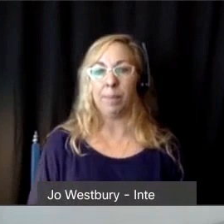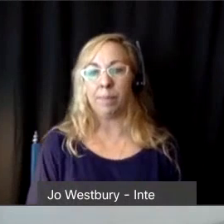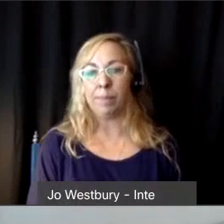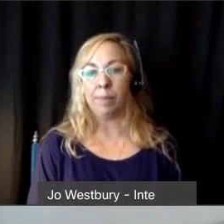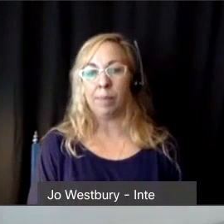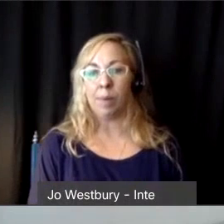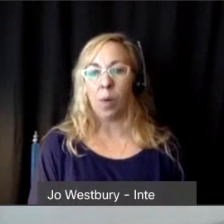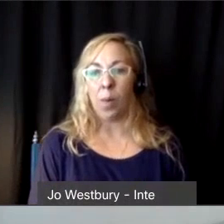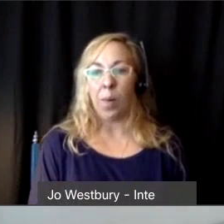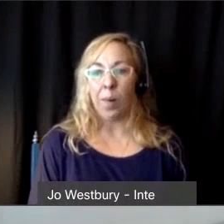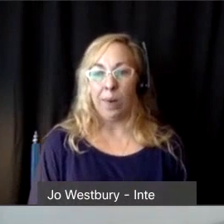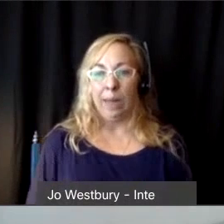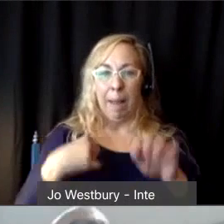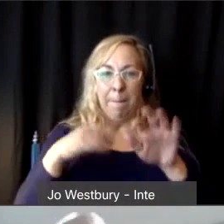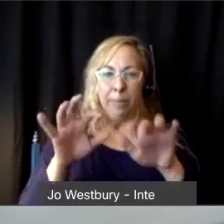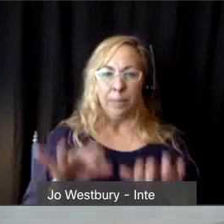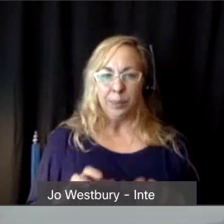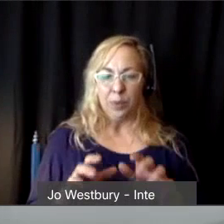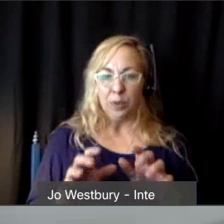So I'm posting those links right now.